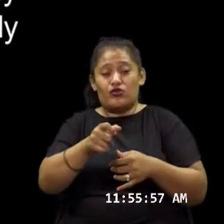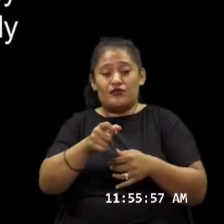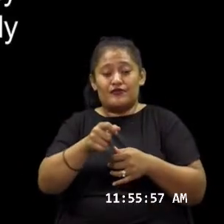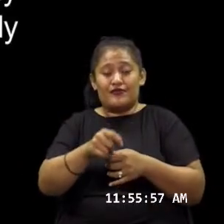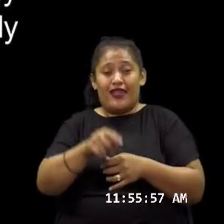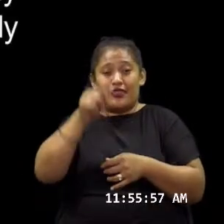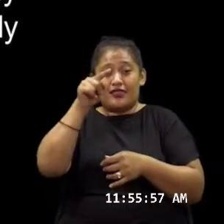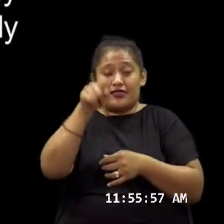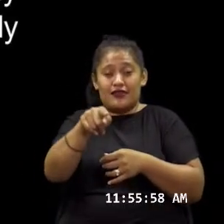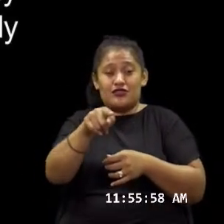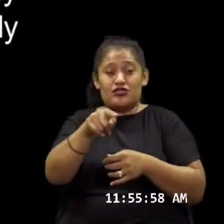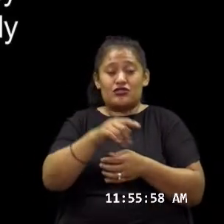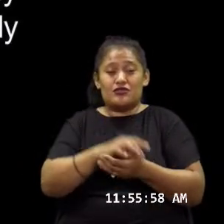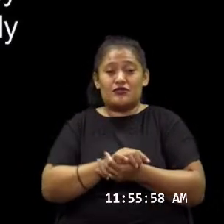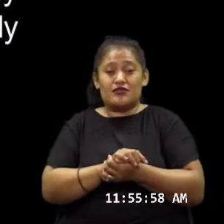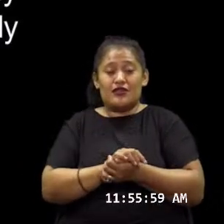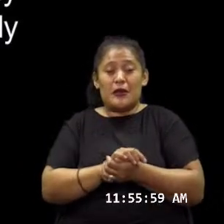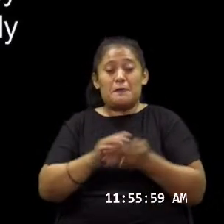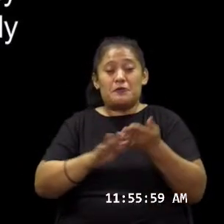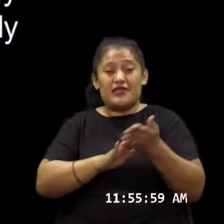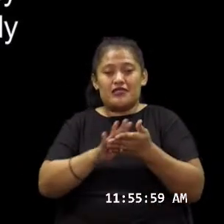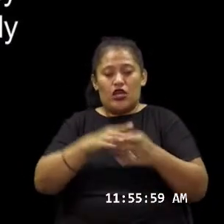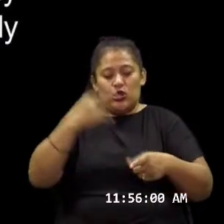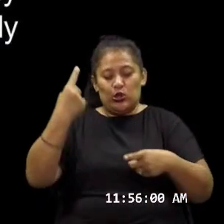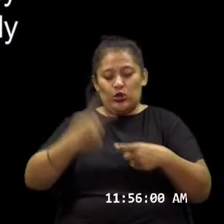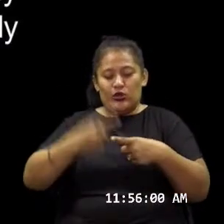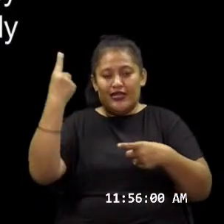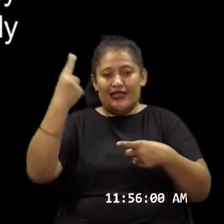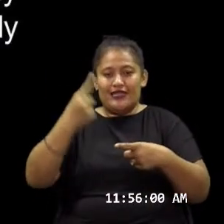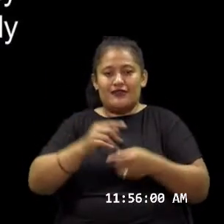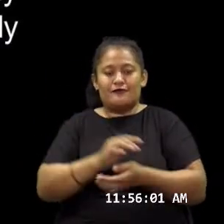dashed, it means quickly.